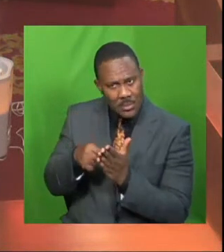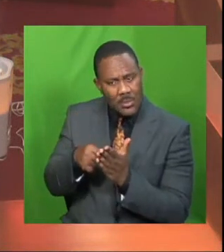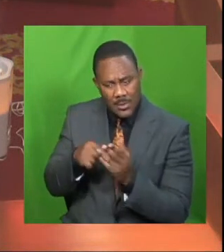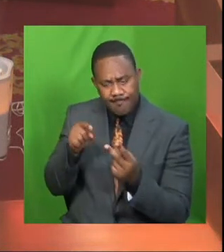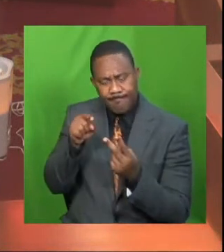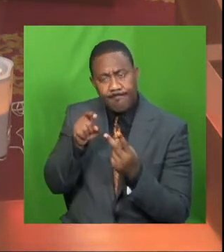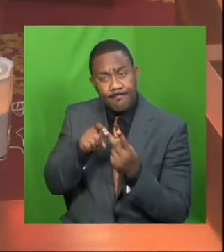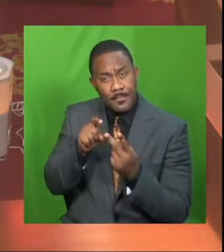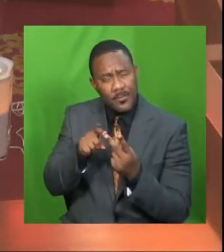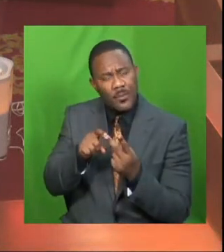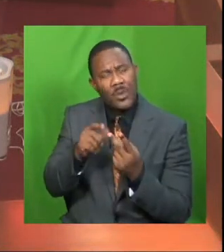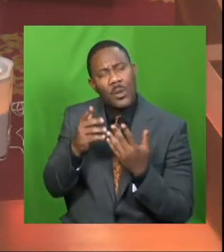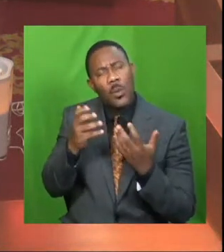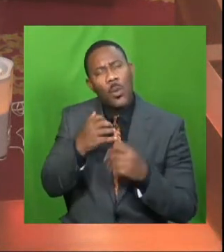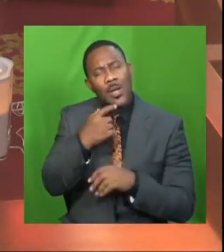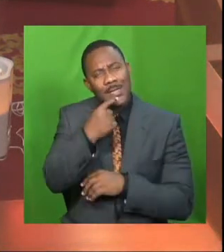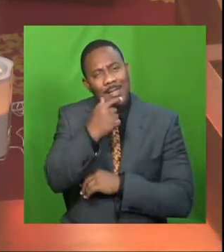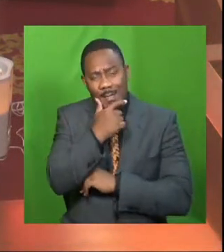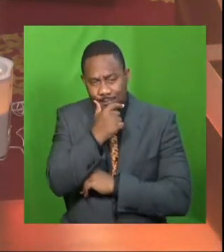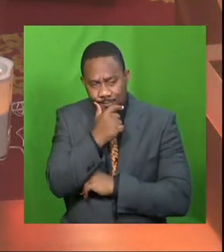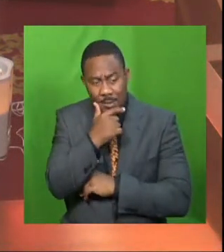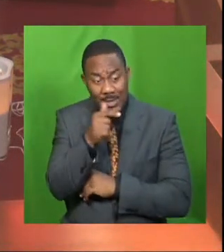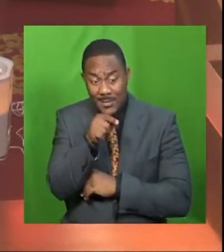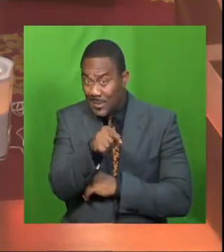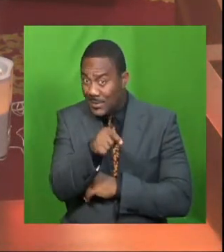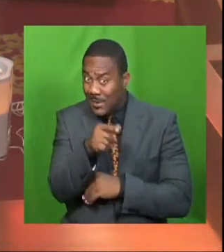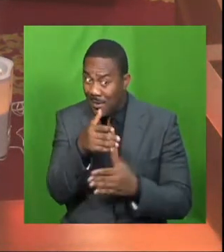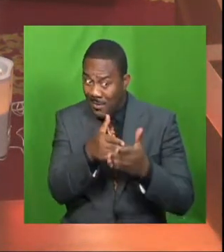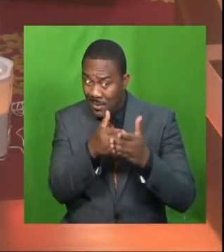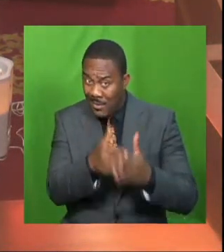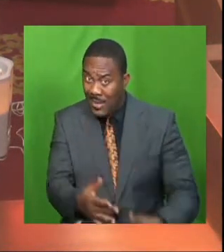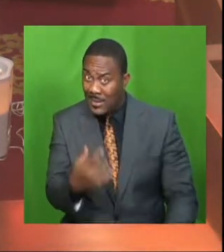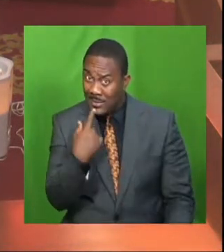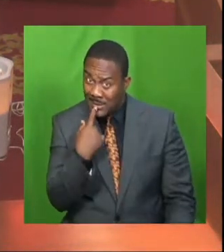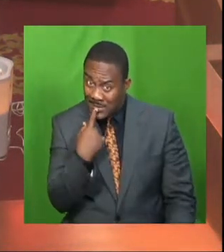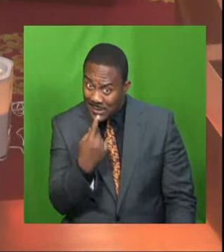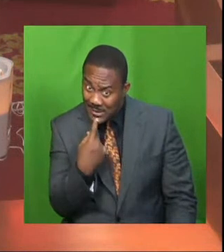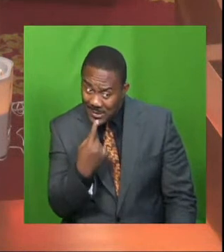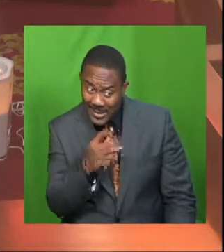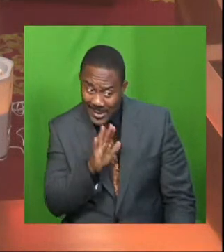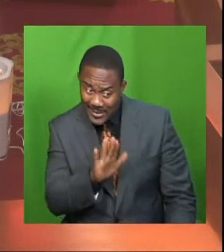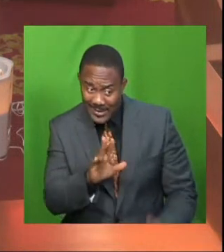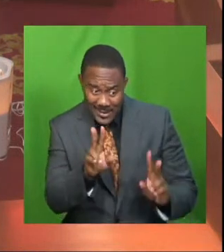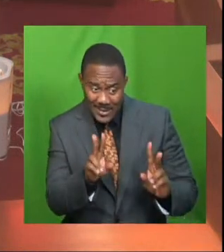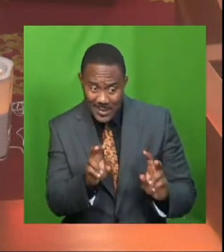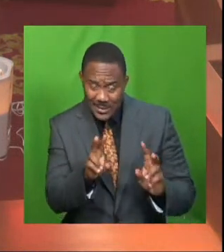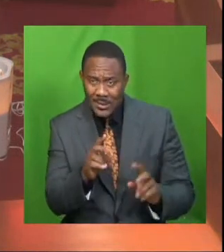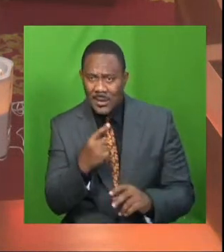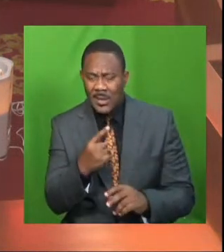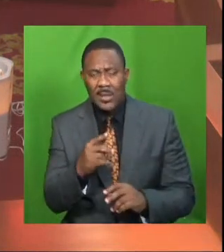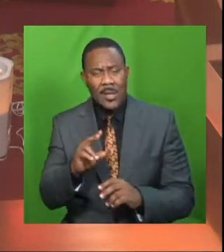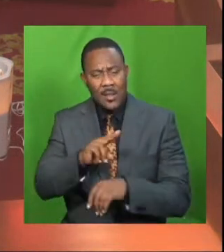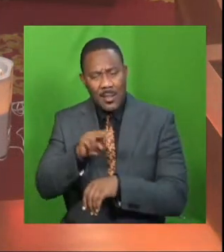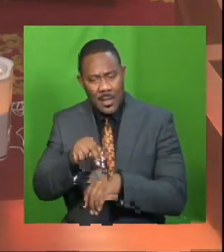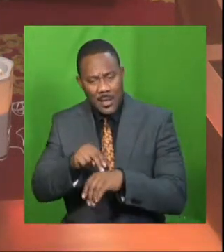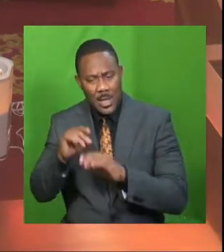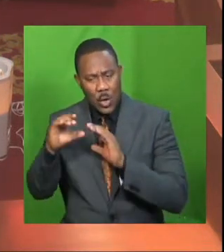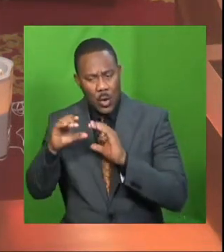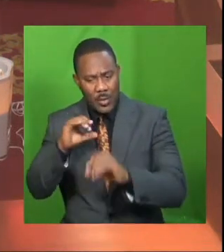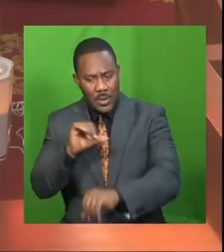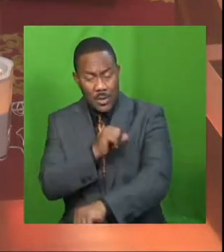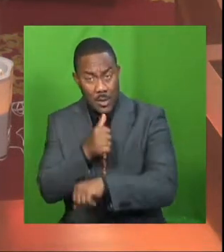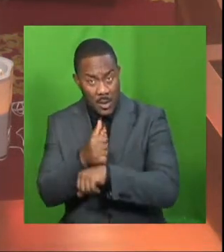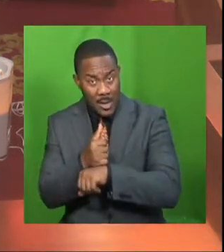speak to the issue that leader raised, that he was of the view that the National Communication Authority and the National